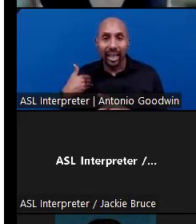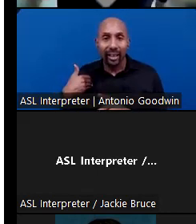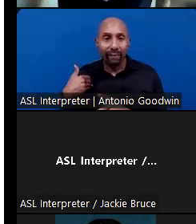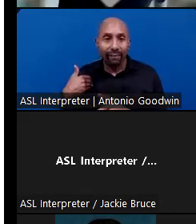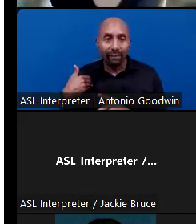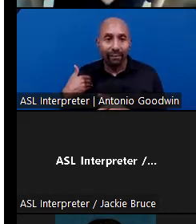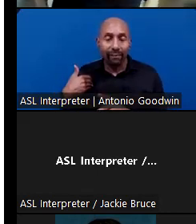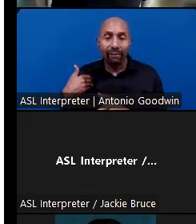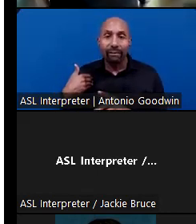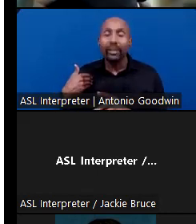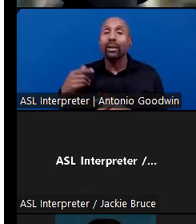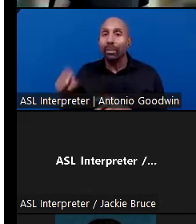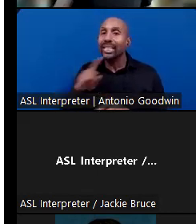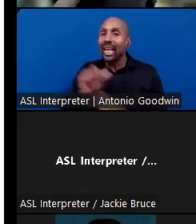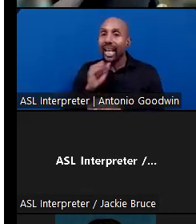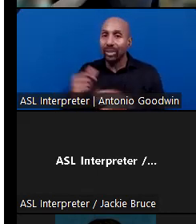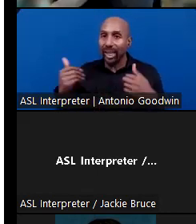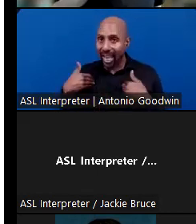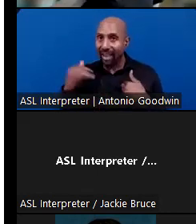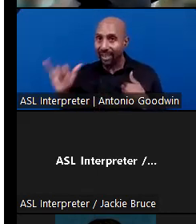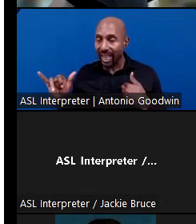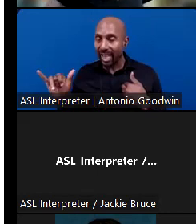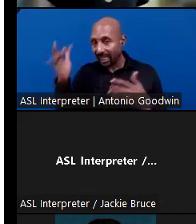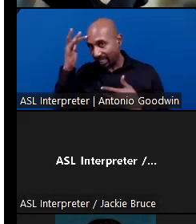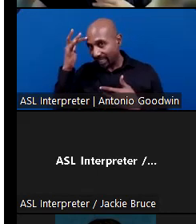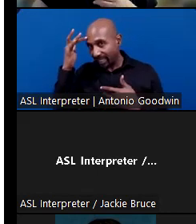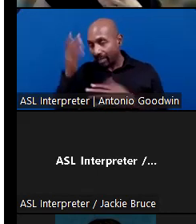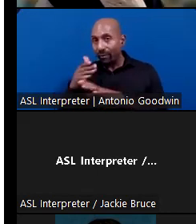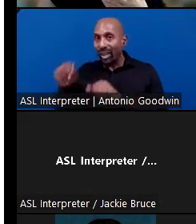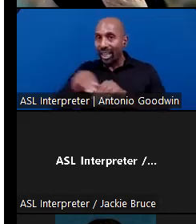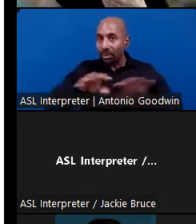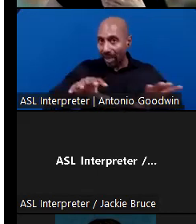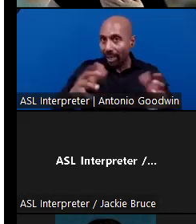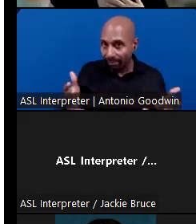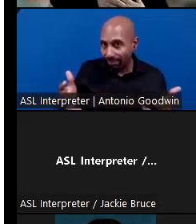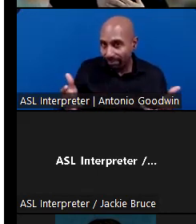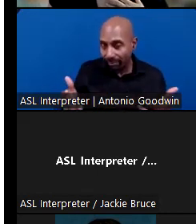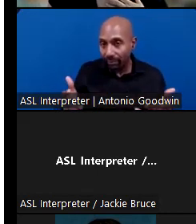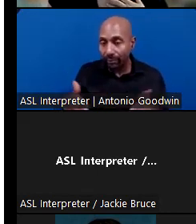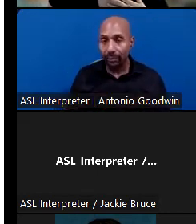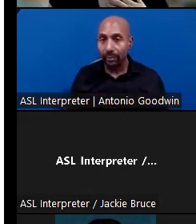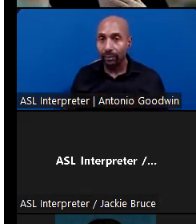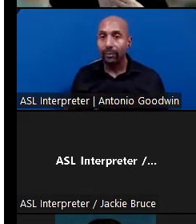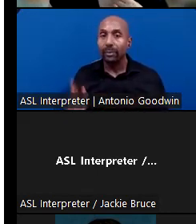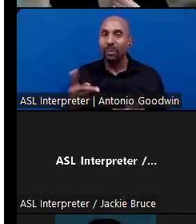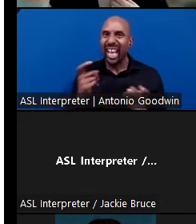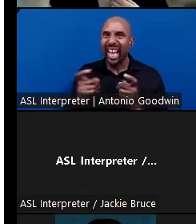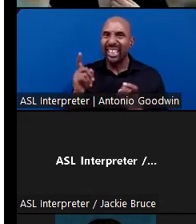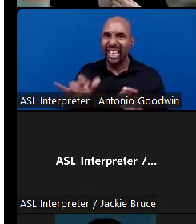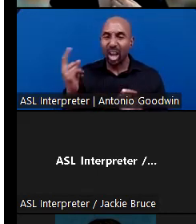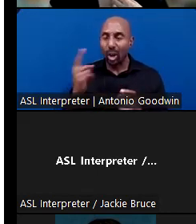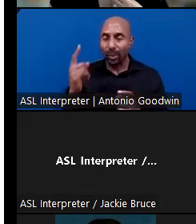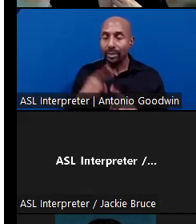clear, one person has to have it to give it to someone else. And we're going to talk about what the symptoms are, but if you do develop symptoms, you do